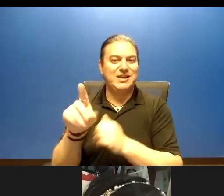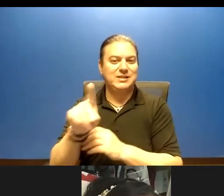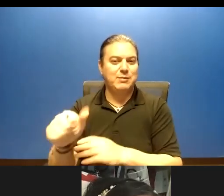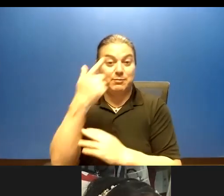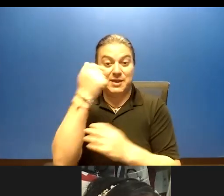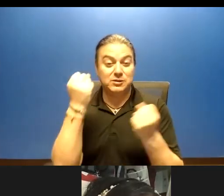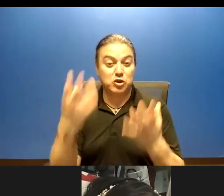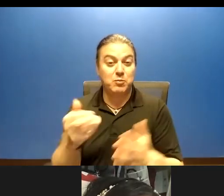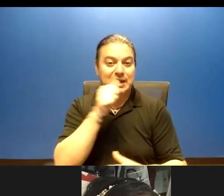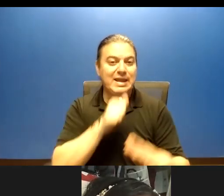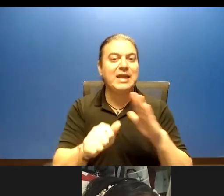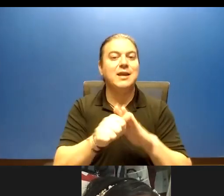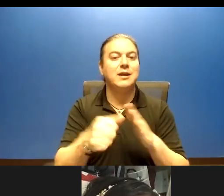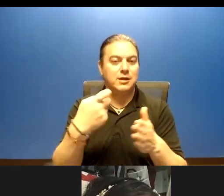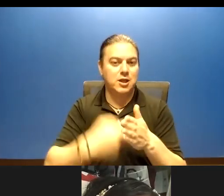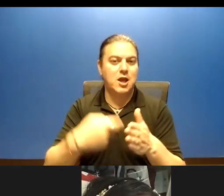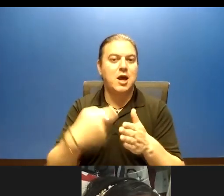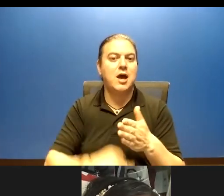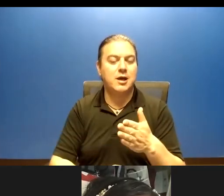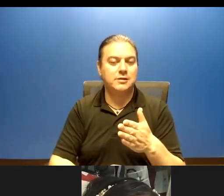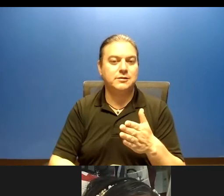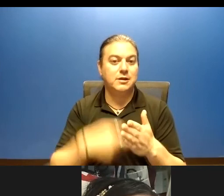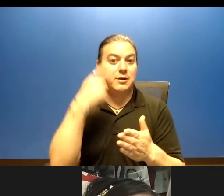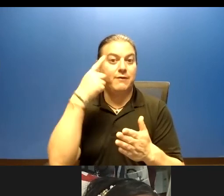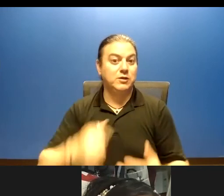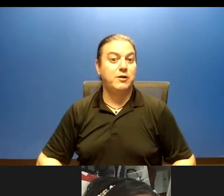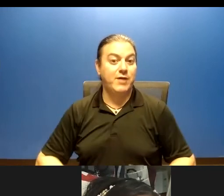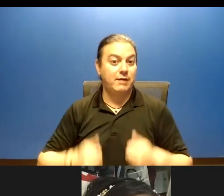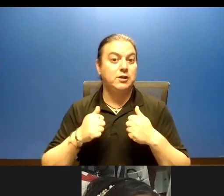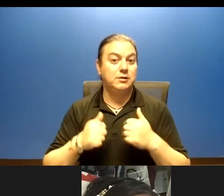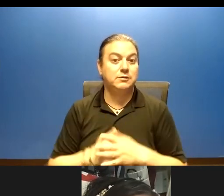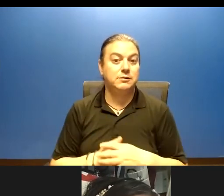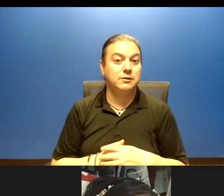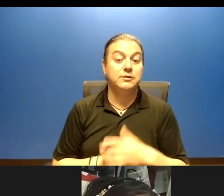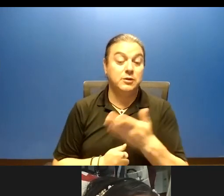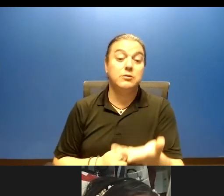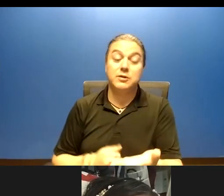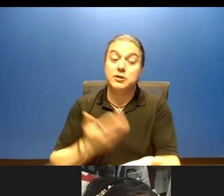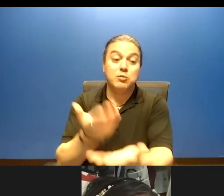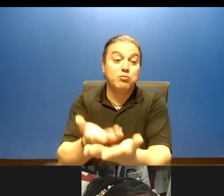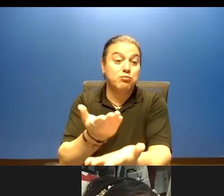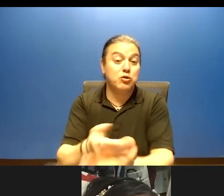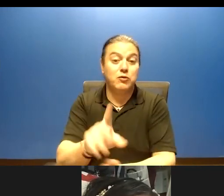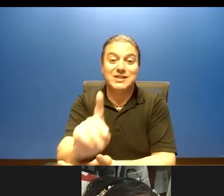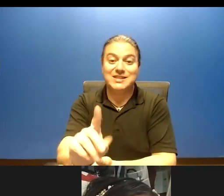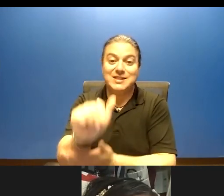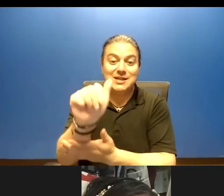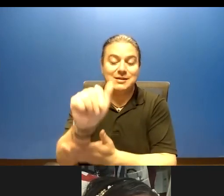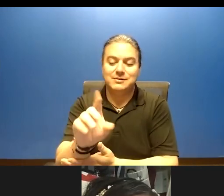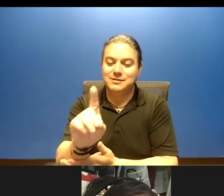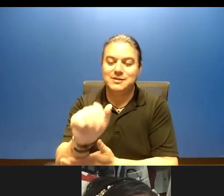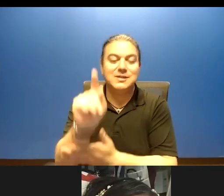about. Yes. Just to kind of survive. So there is data out there, and I think that's one of the things